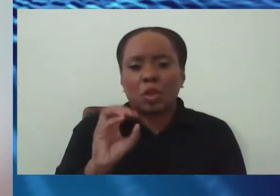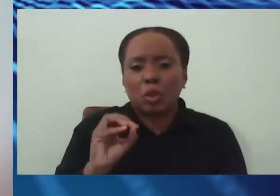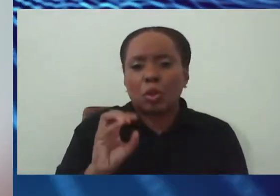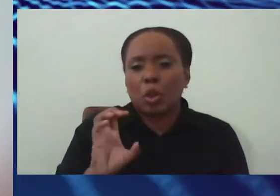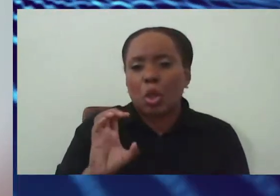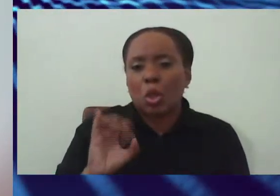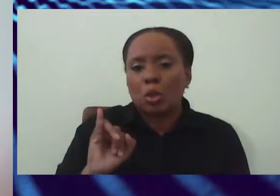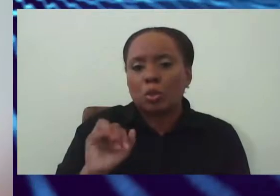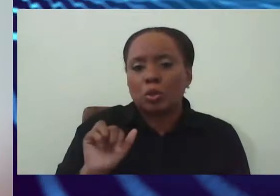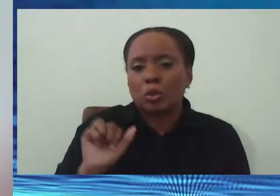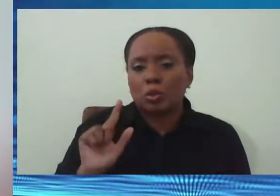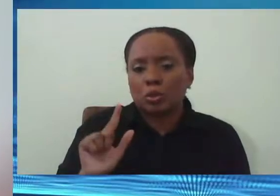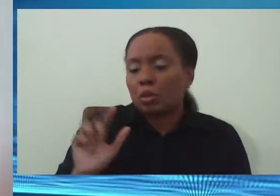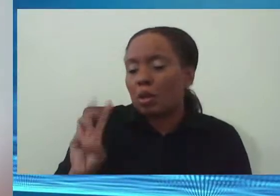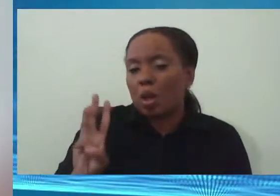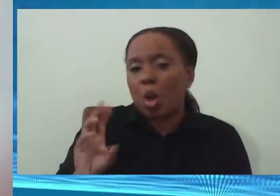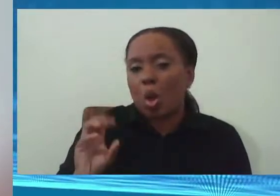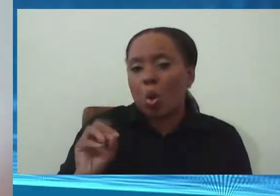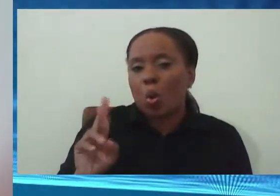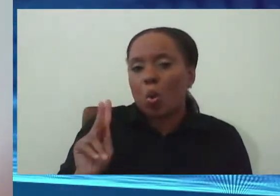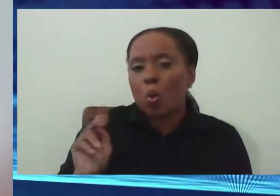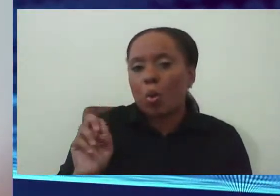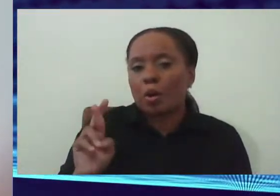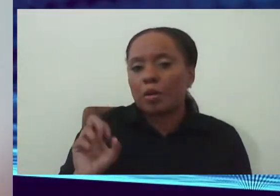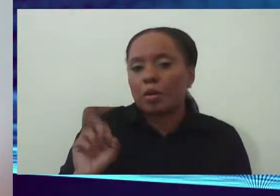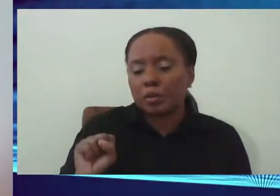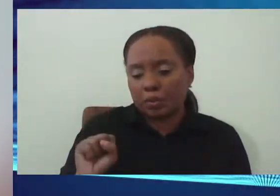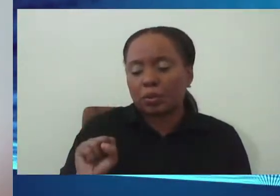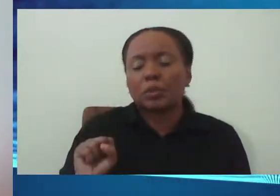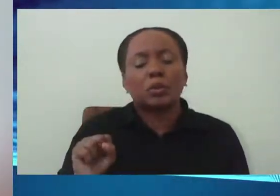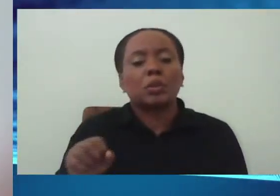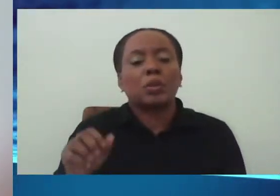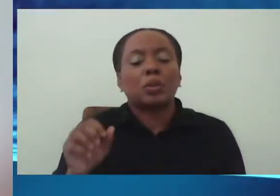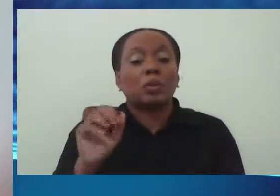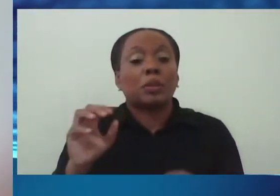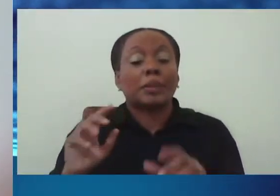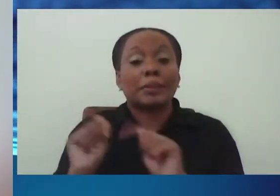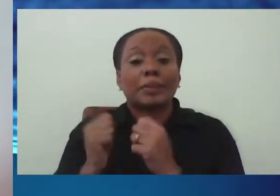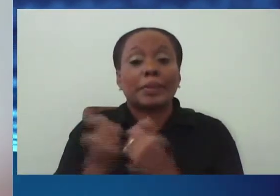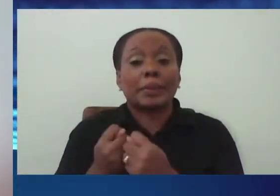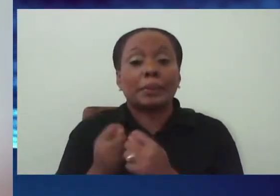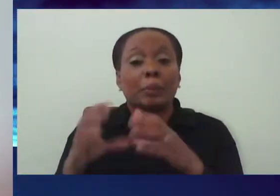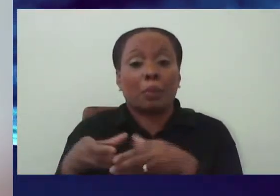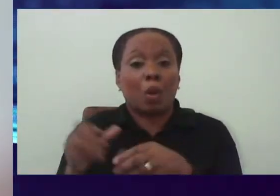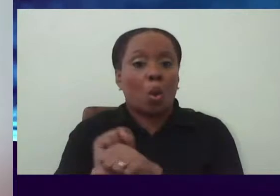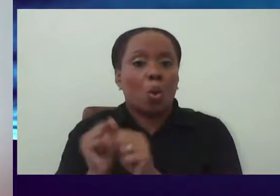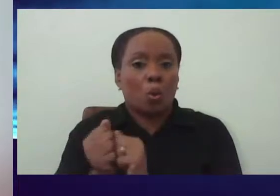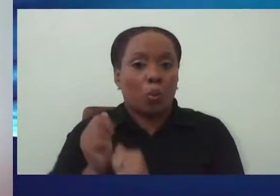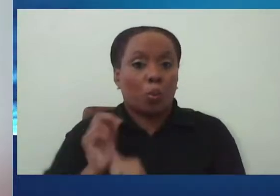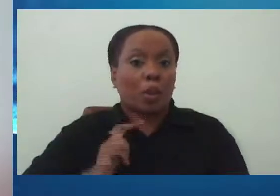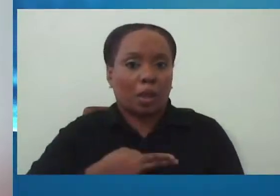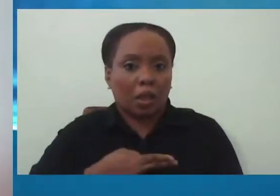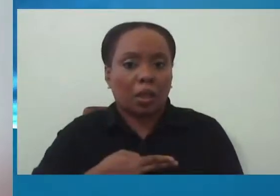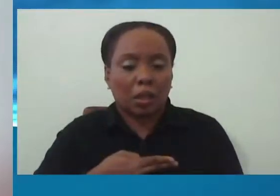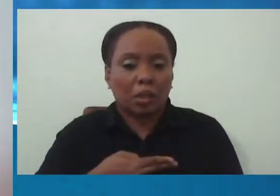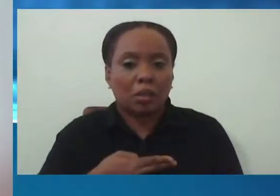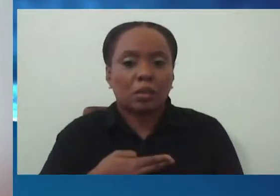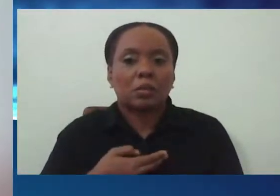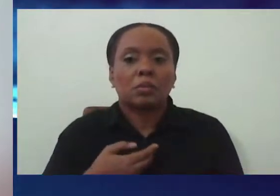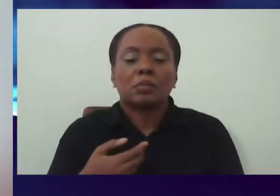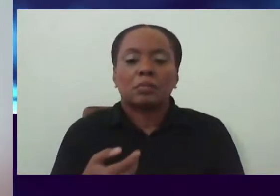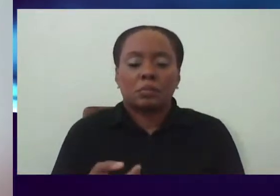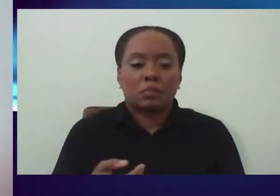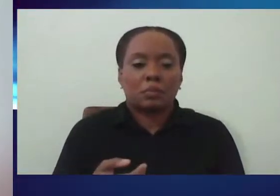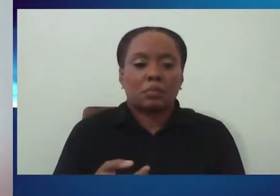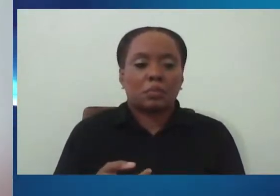in etc. So this is in place sort of in an automatic way for persons who are in